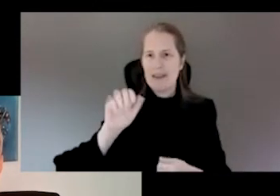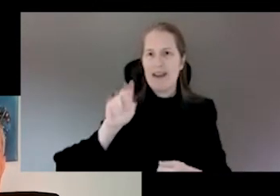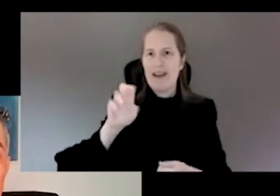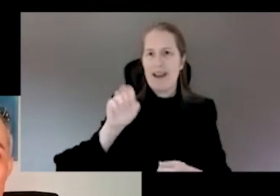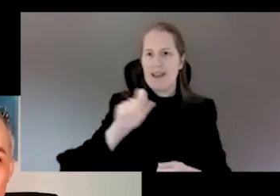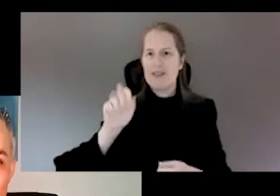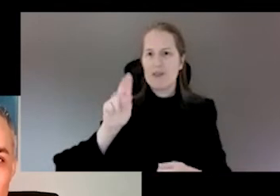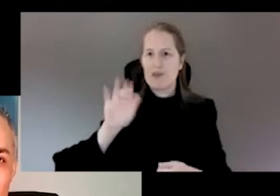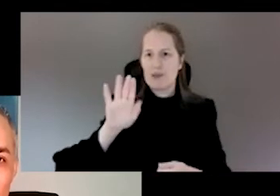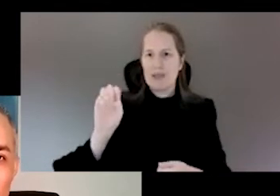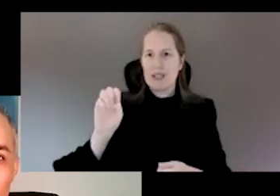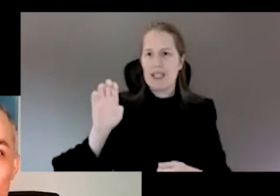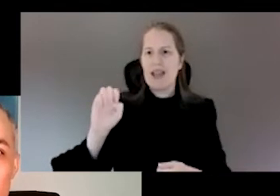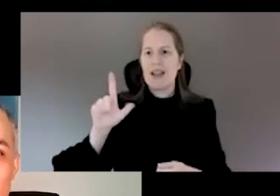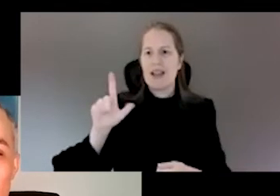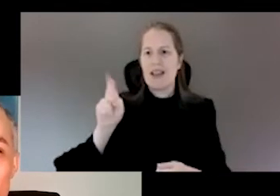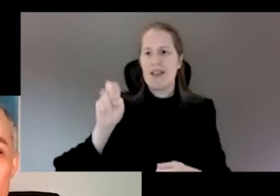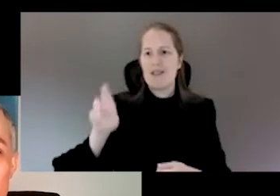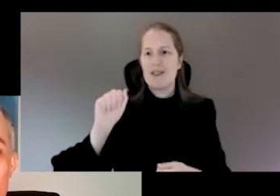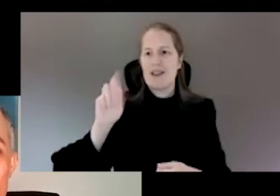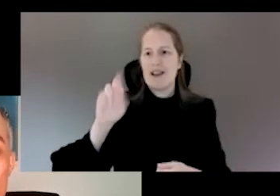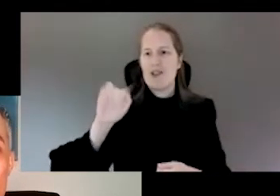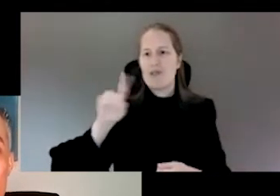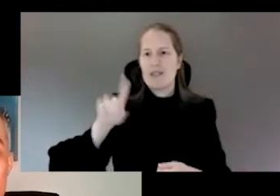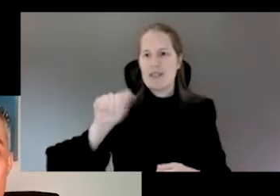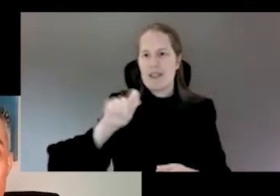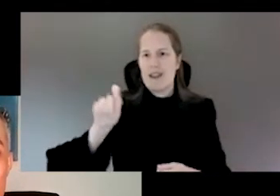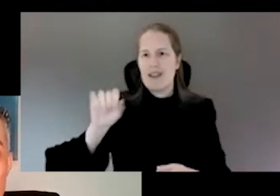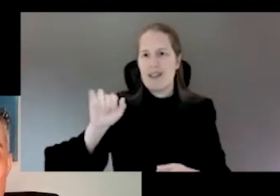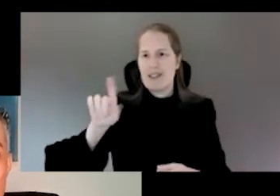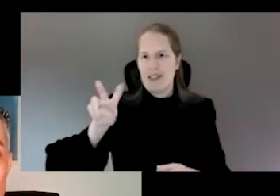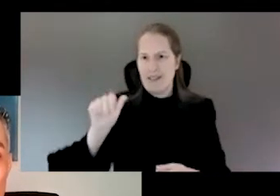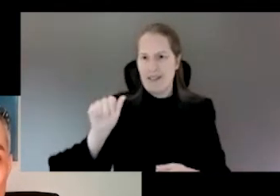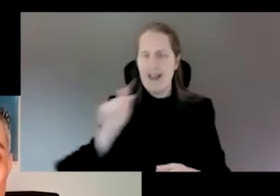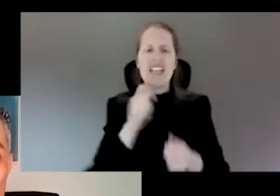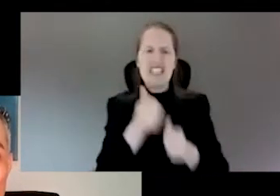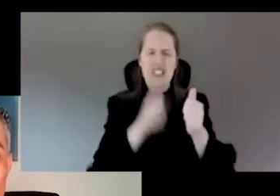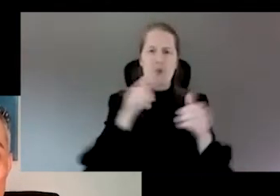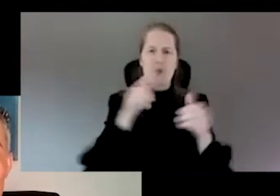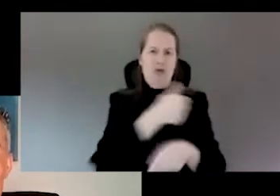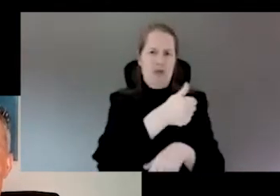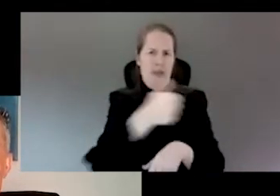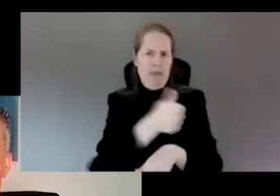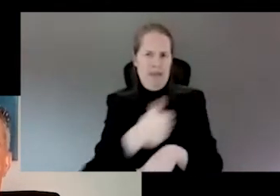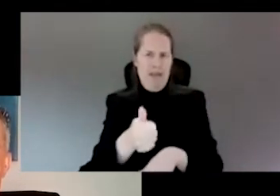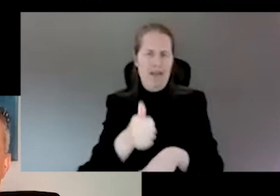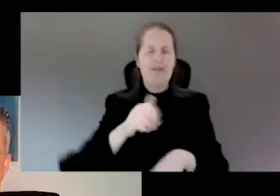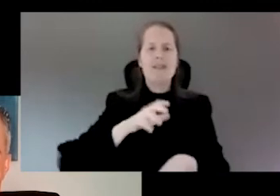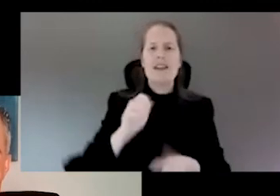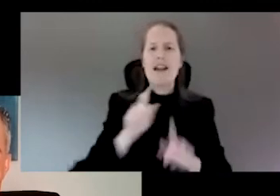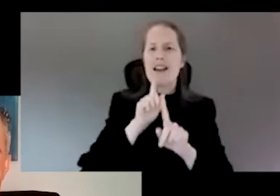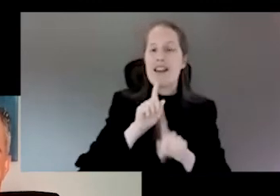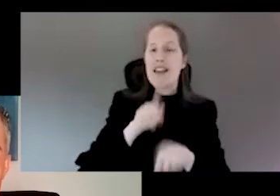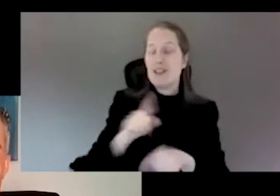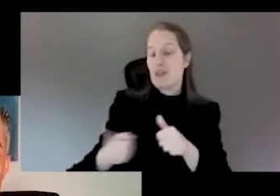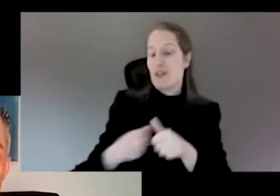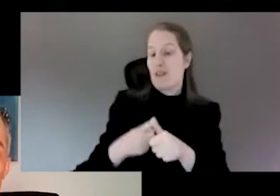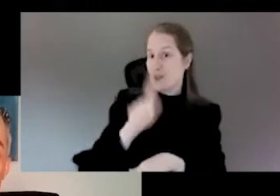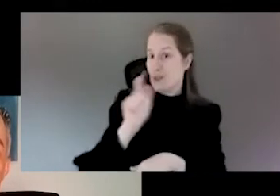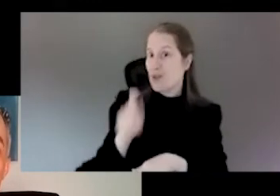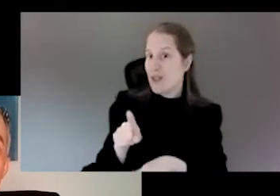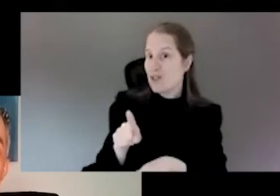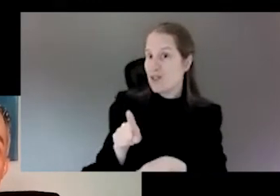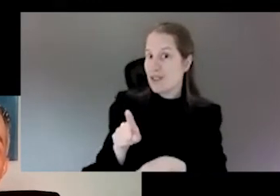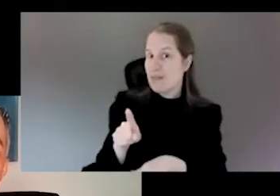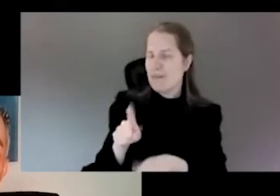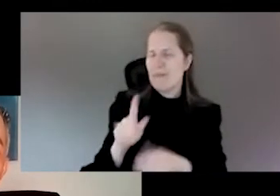Elver Arias Silvas. I'm going to let each of them introduce themselves and also answer our first panel question. How do